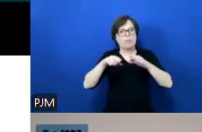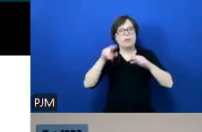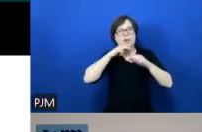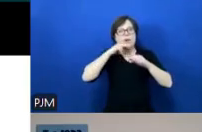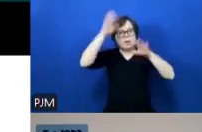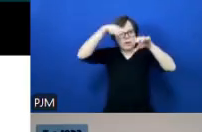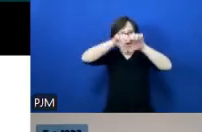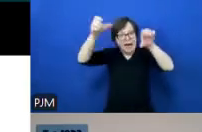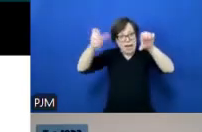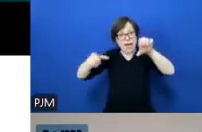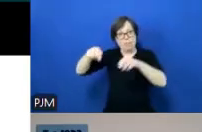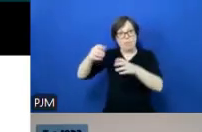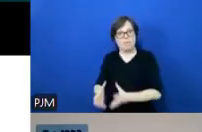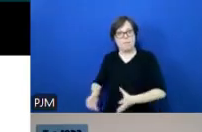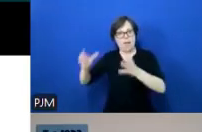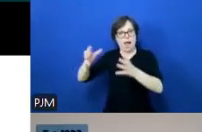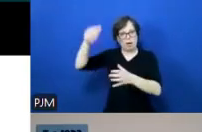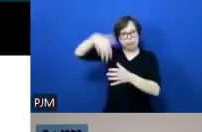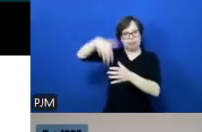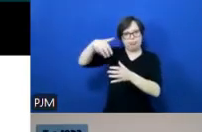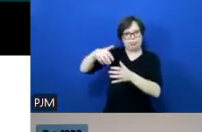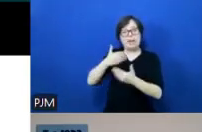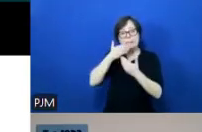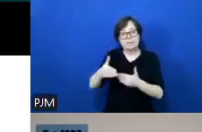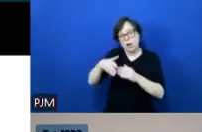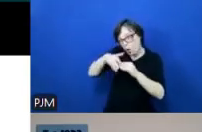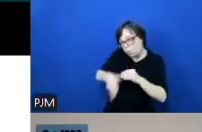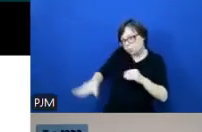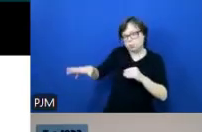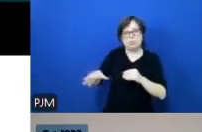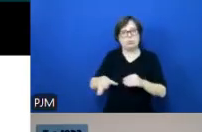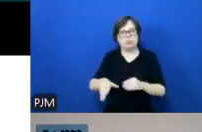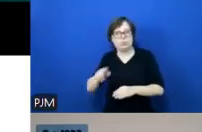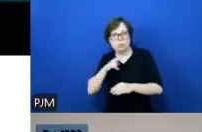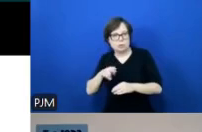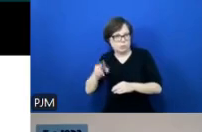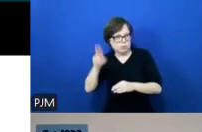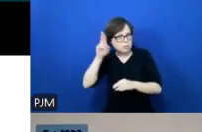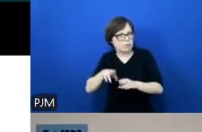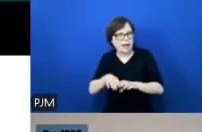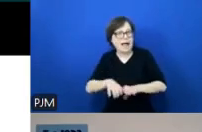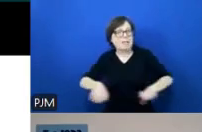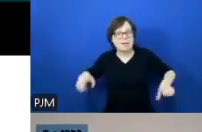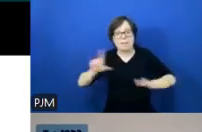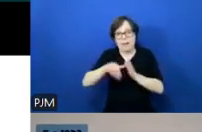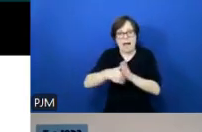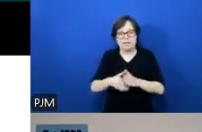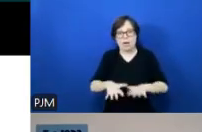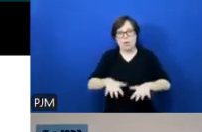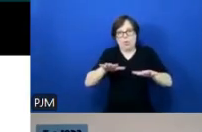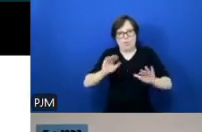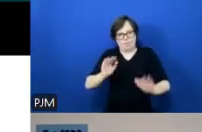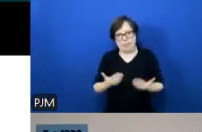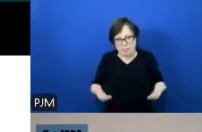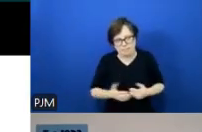use it. Using, for example, rainwater without draining it to the sewerage system. It is very important in